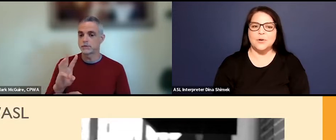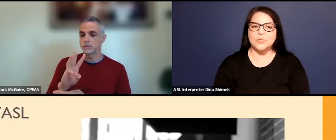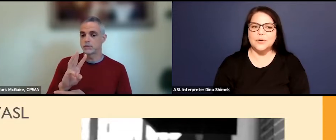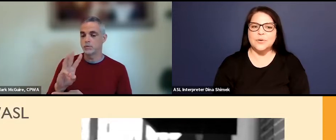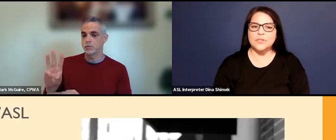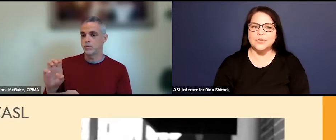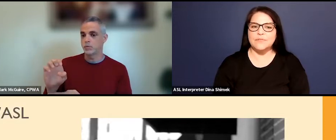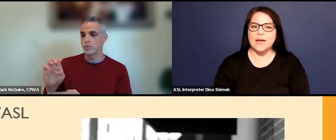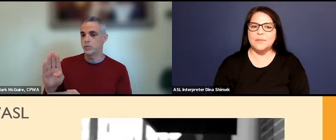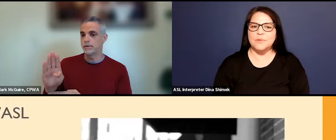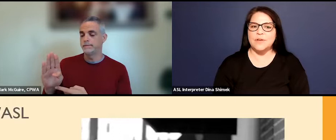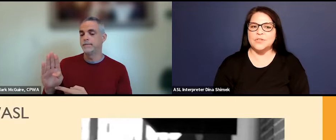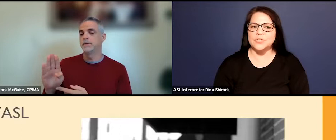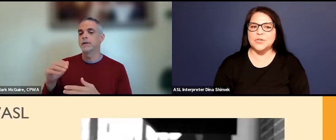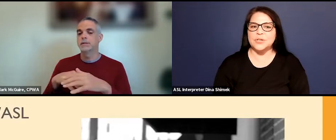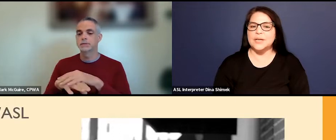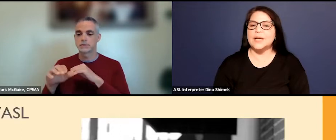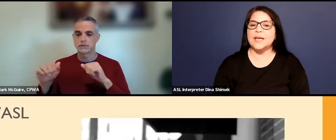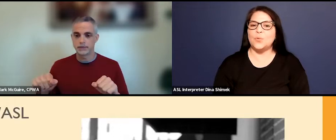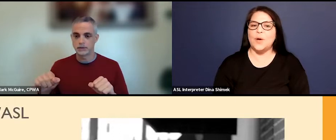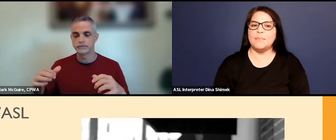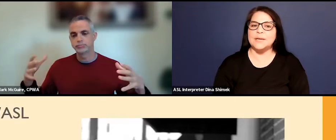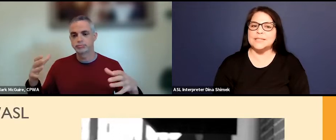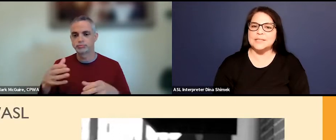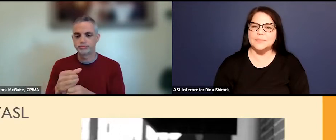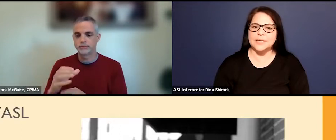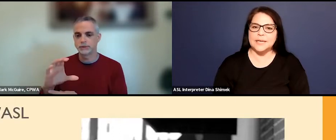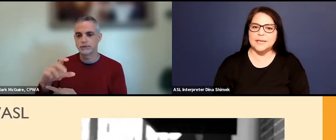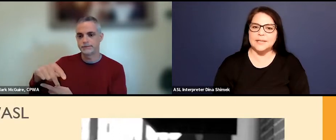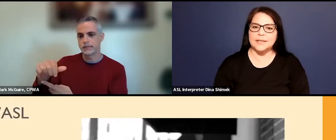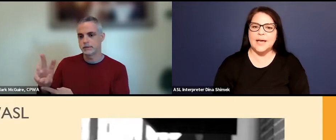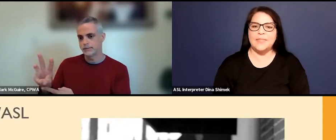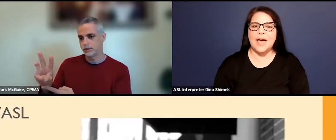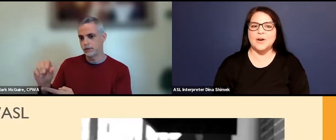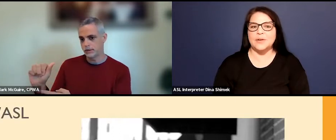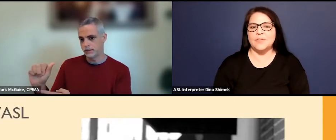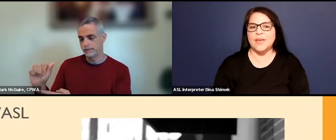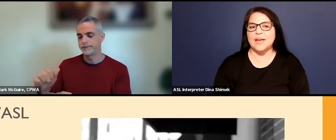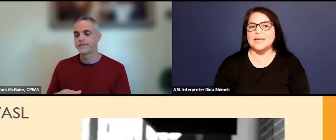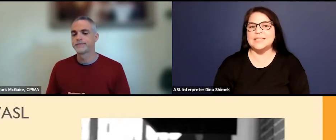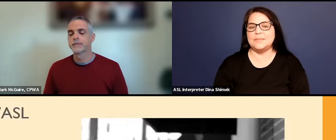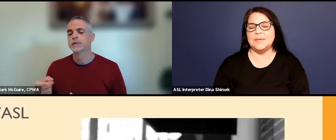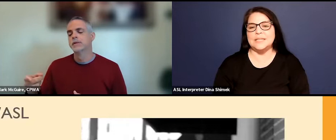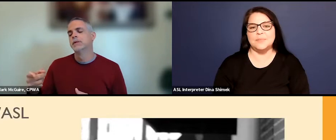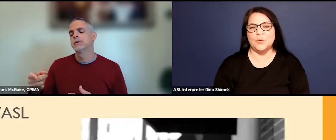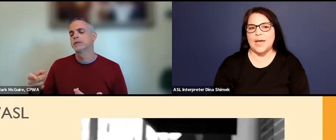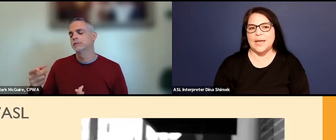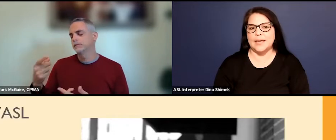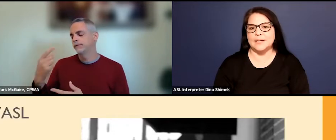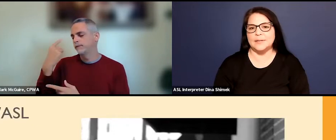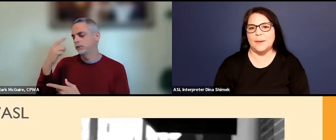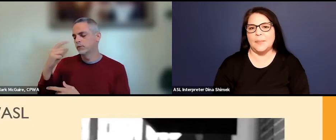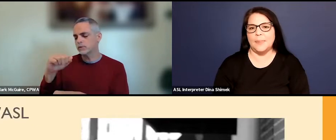I'm also a certified professional in web accessibility, and the acronym for that is